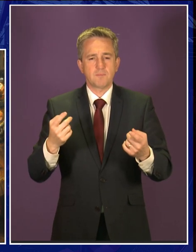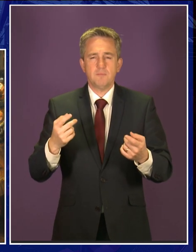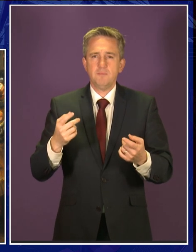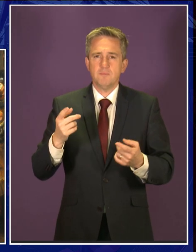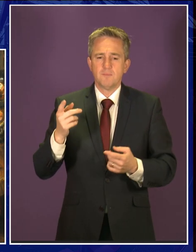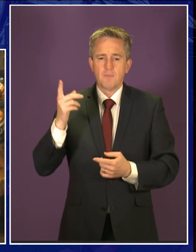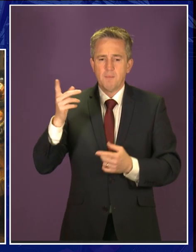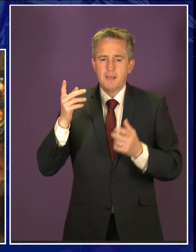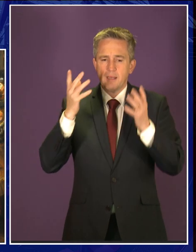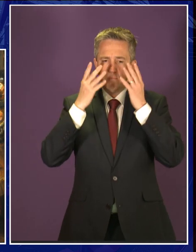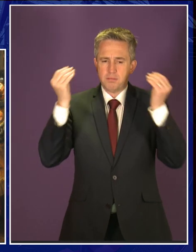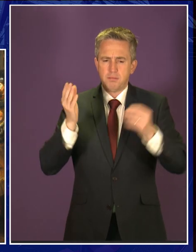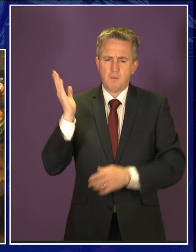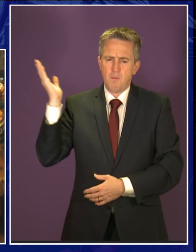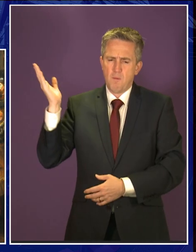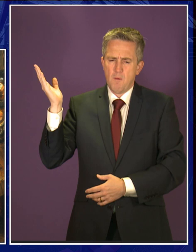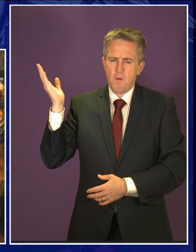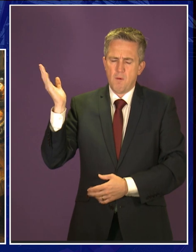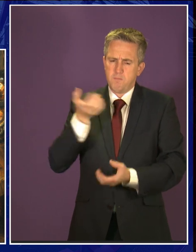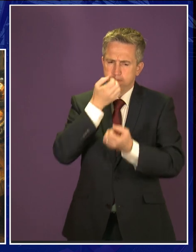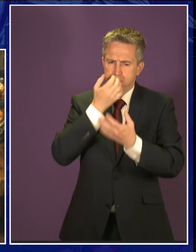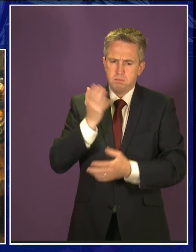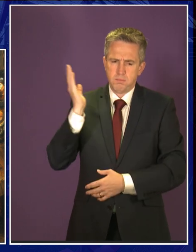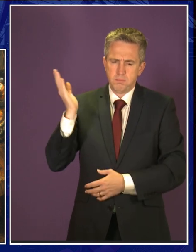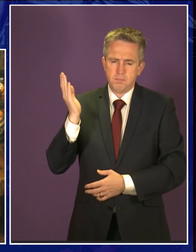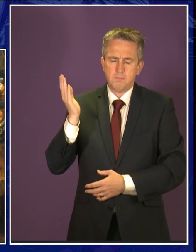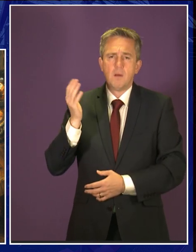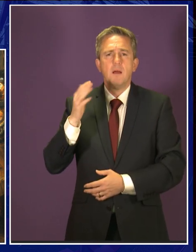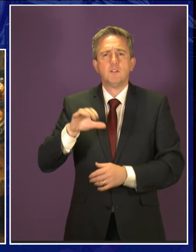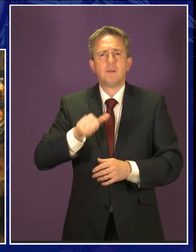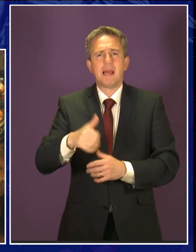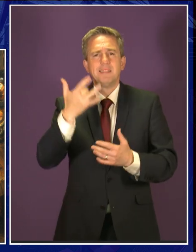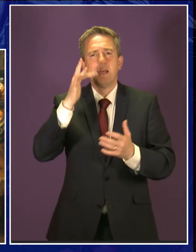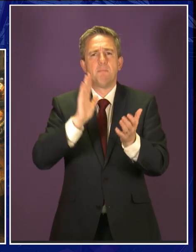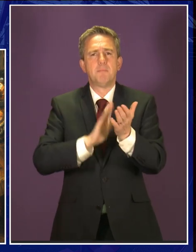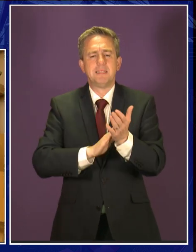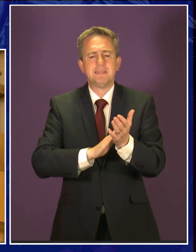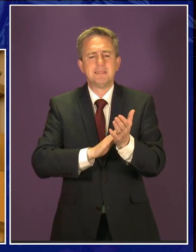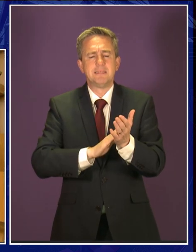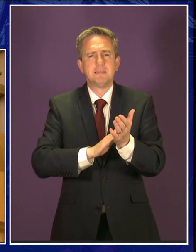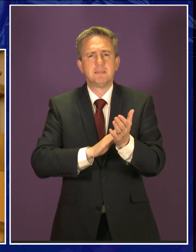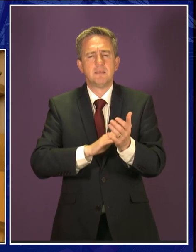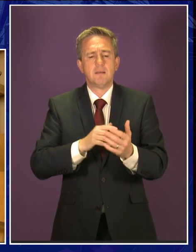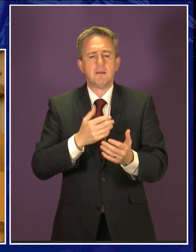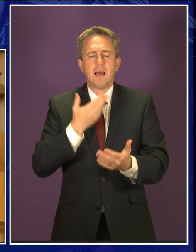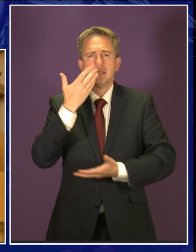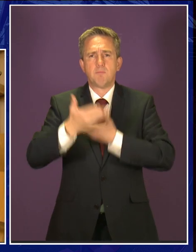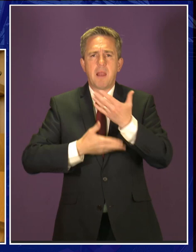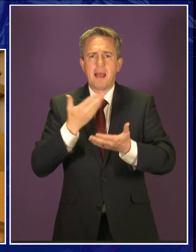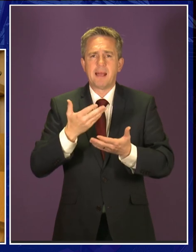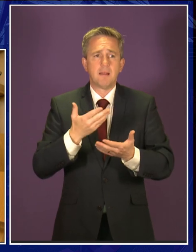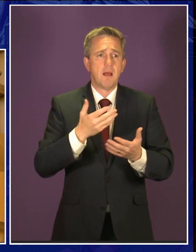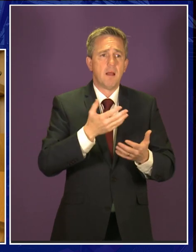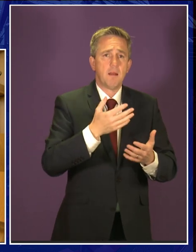that requires no further introduction. In the next 10 minutes or so, my task is to tell you that these two worlds, the world